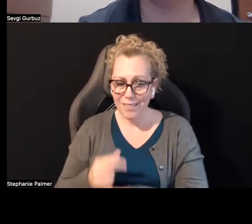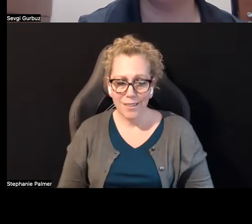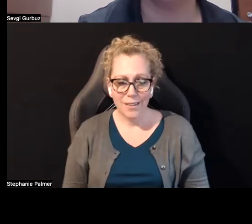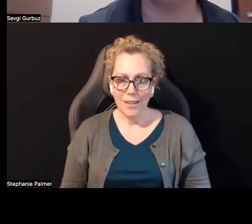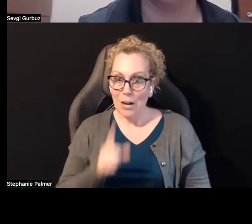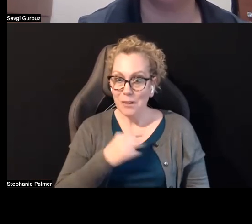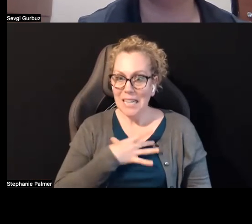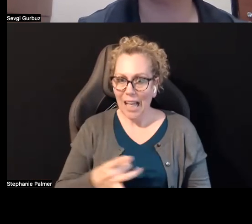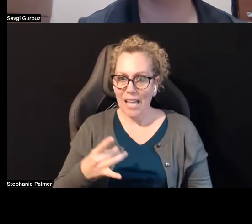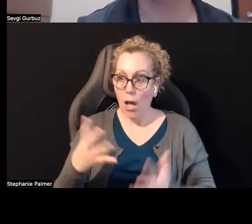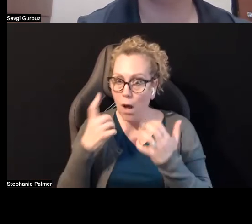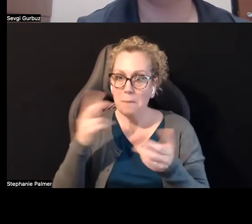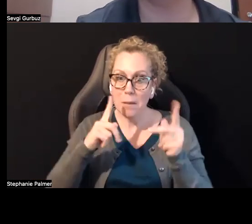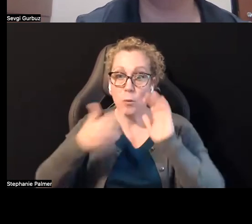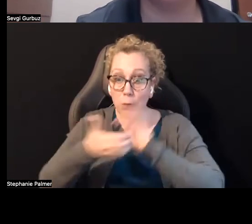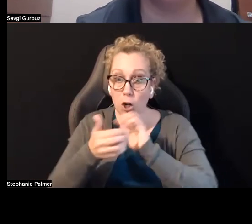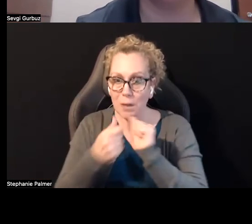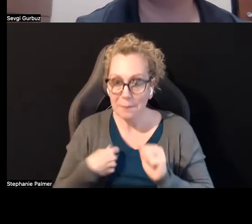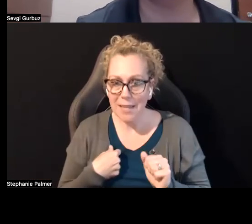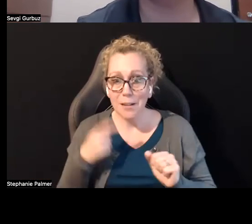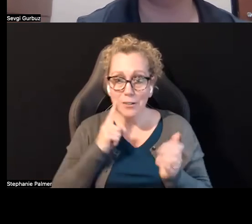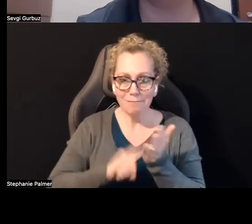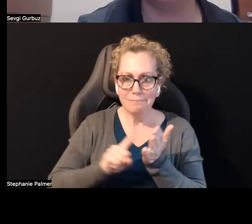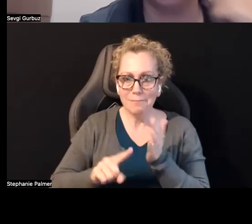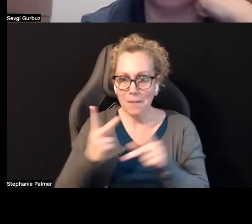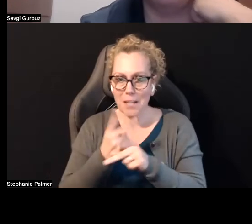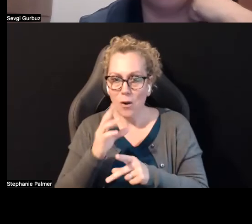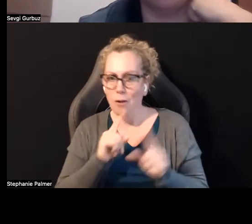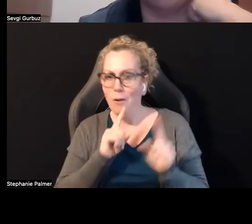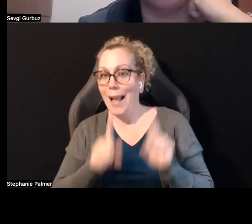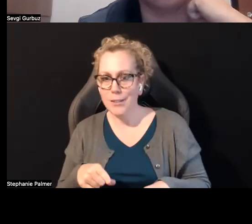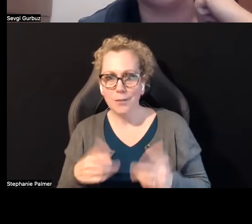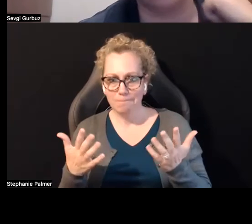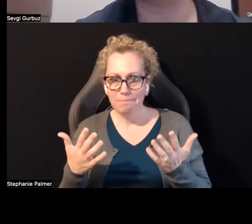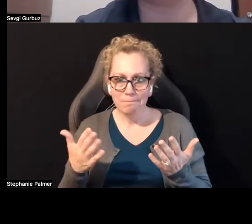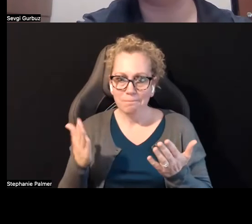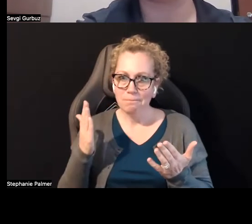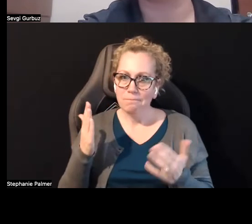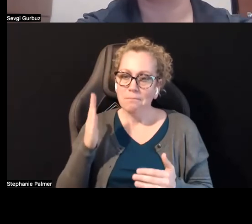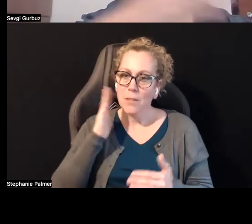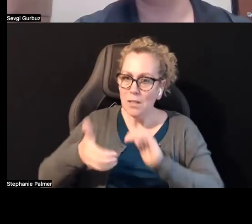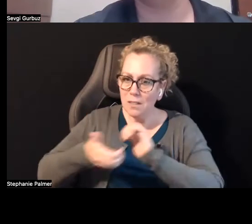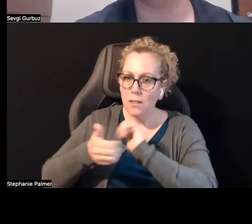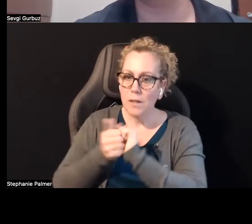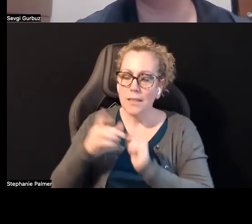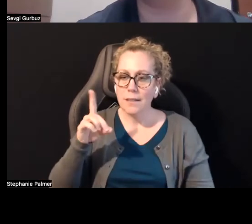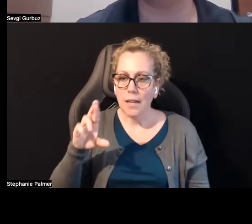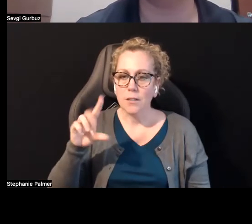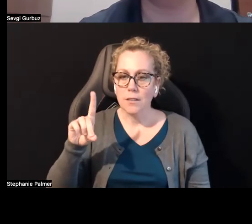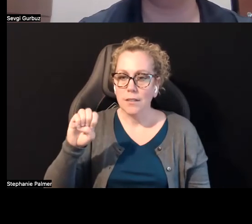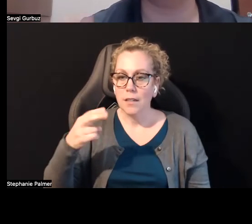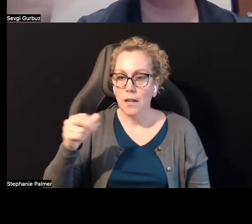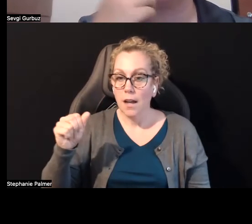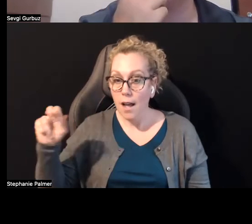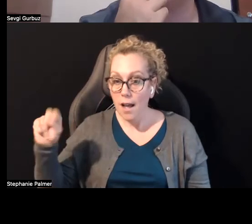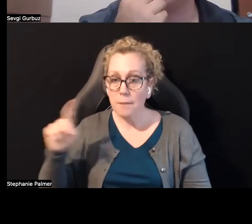to find partners with to work on. And it's something that we are going to be working on with Dr. DeHaan. But again, more